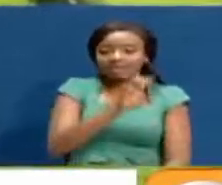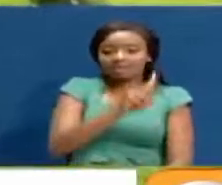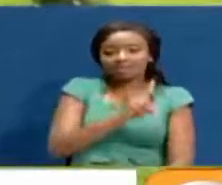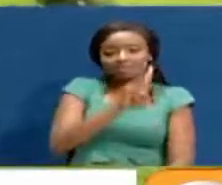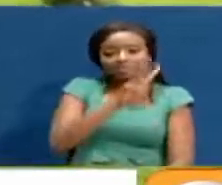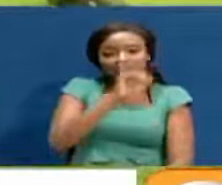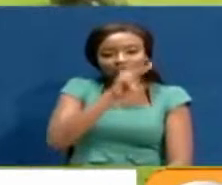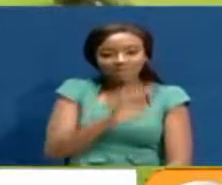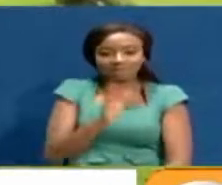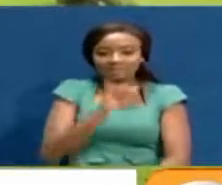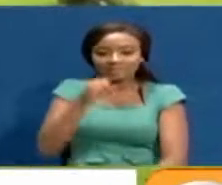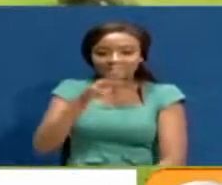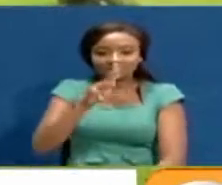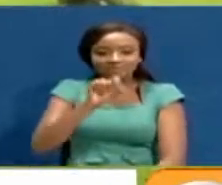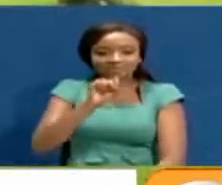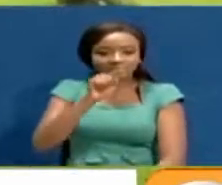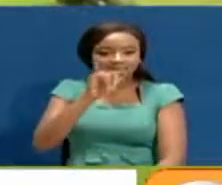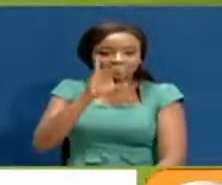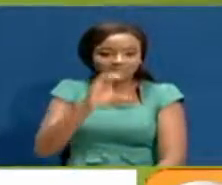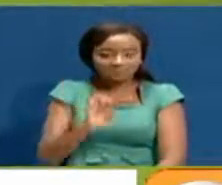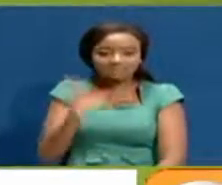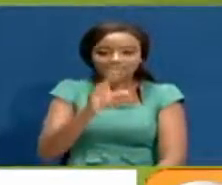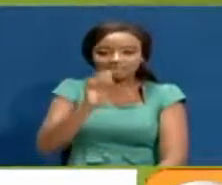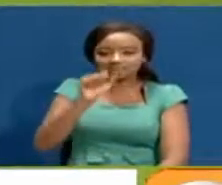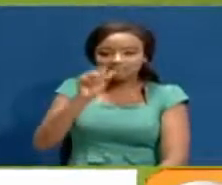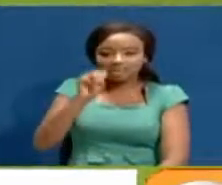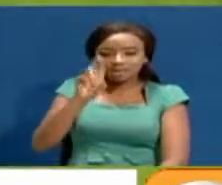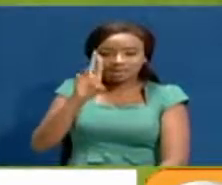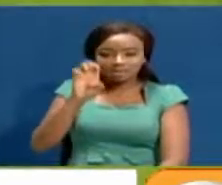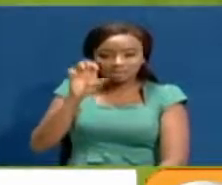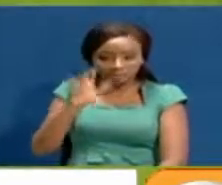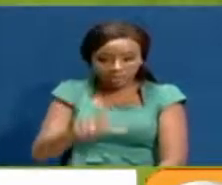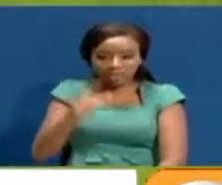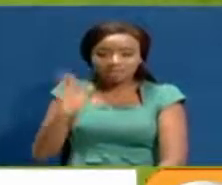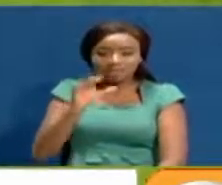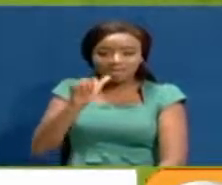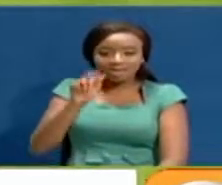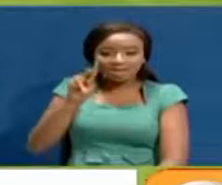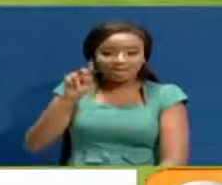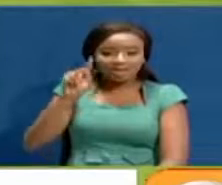on 2 under par 70. Adele Balala, Samuel Njoroge and Anthony Juma,